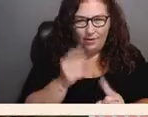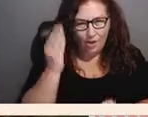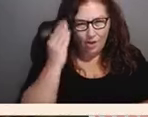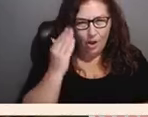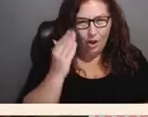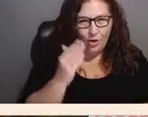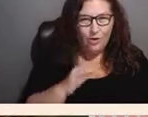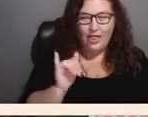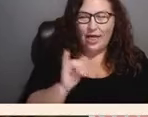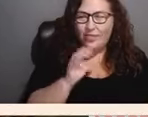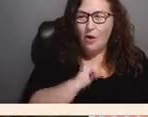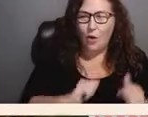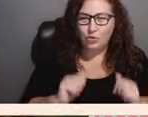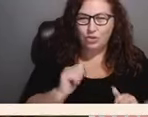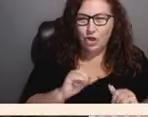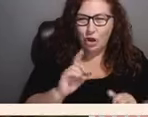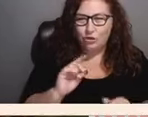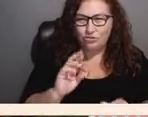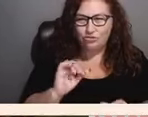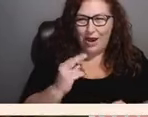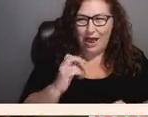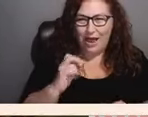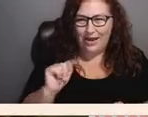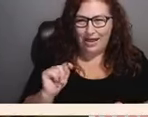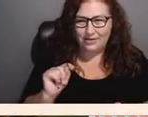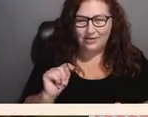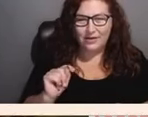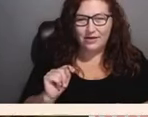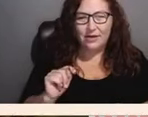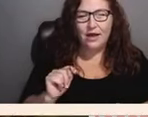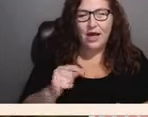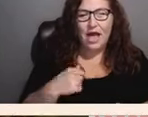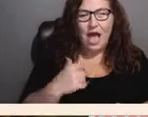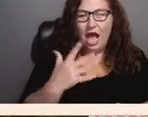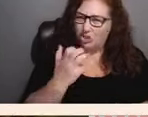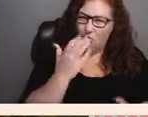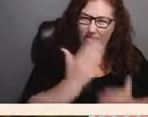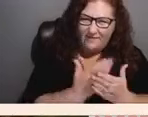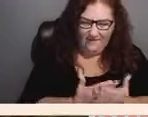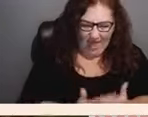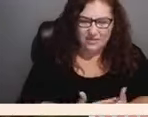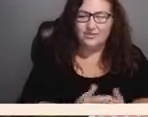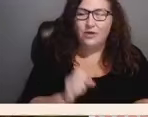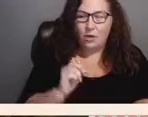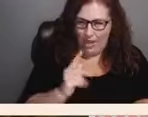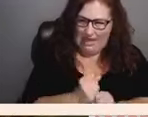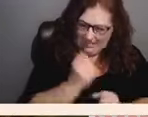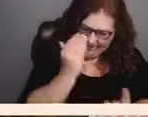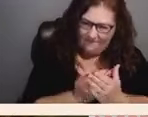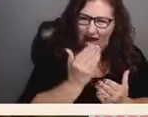with Dragnet. I just want the facts. Okay, get to the facts.